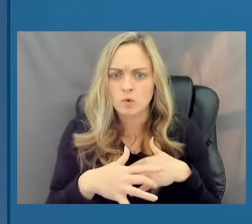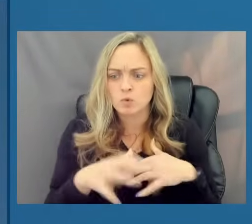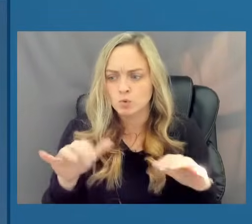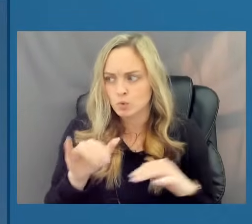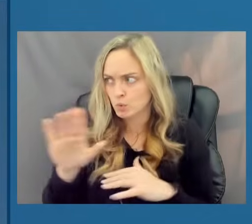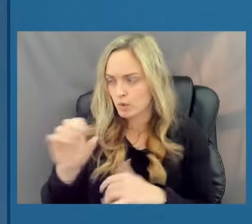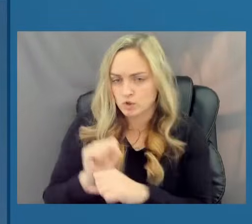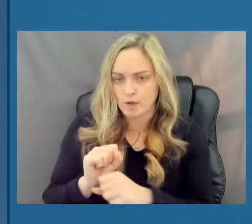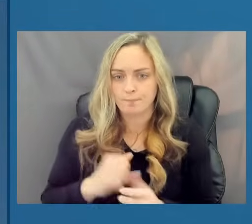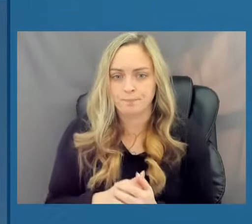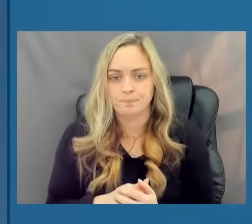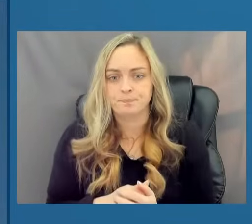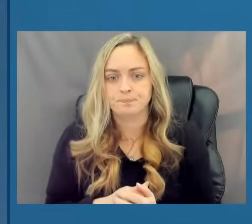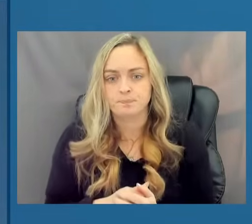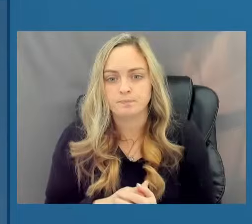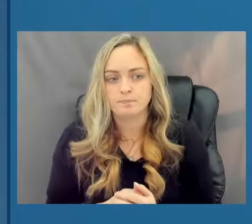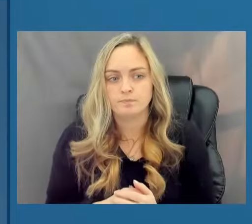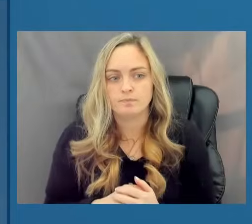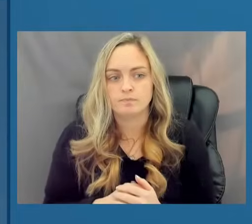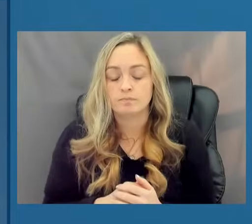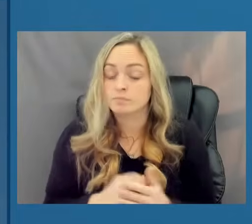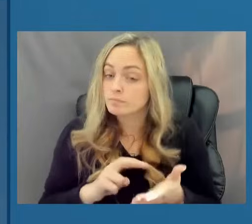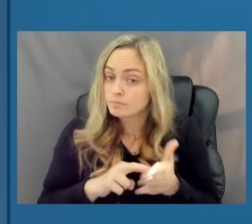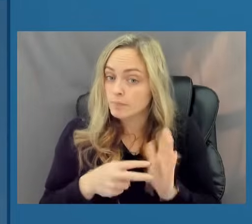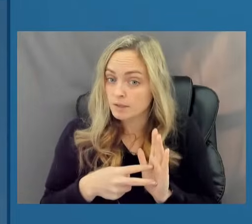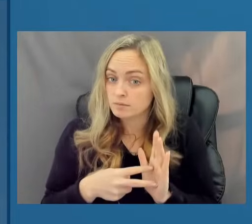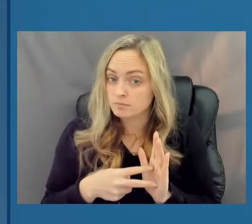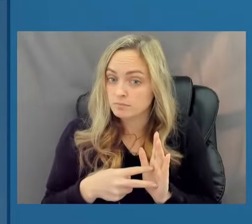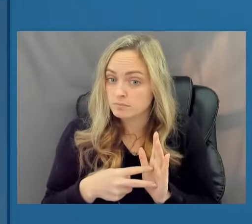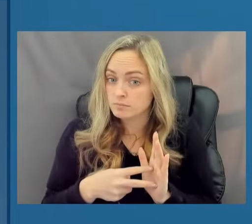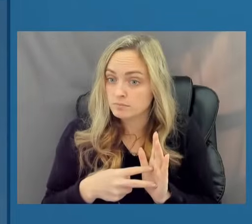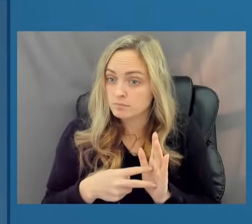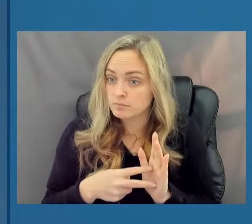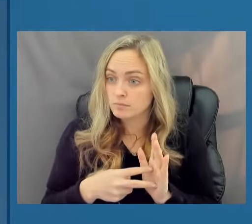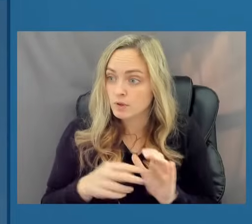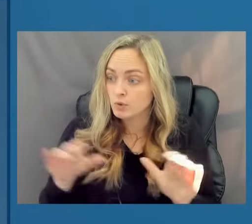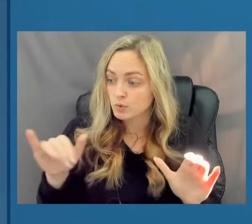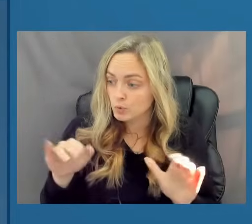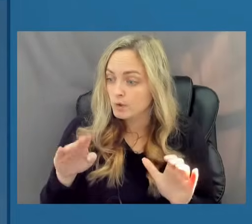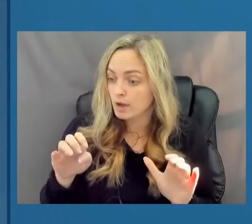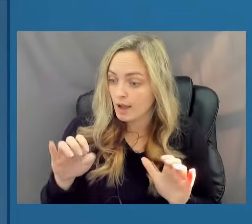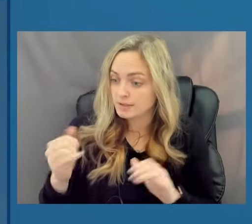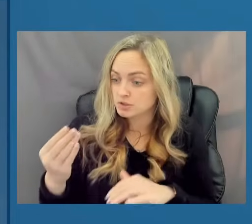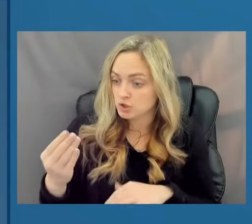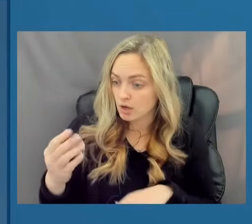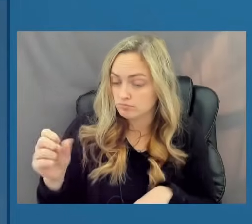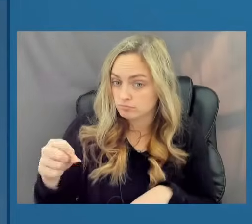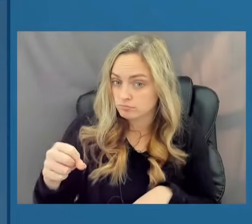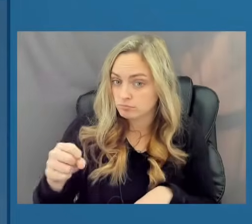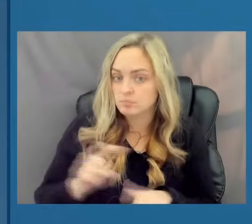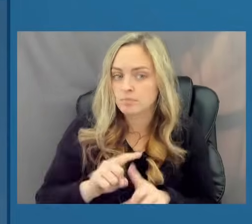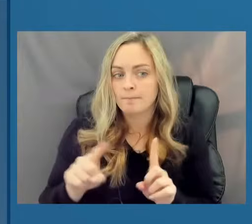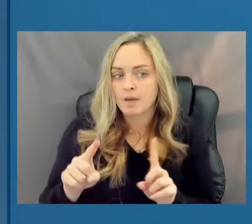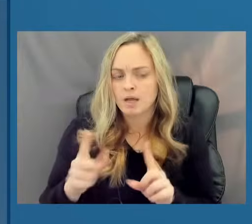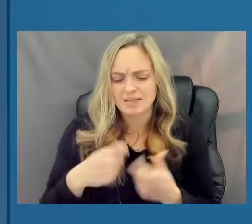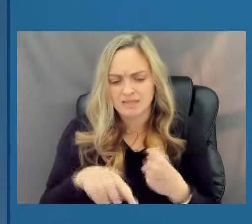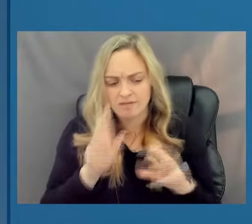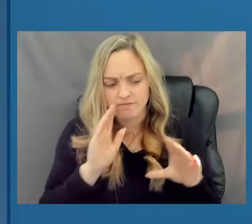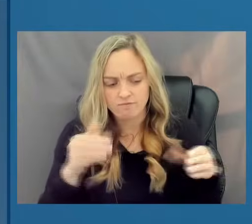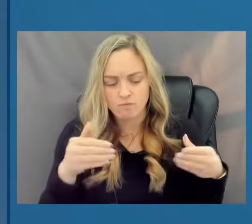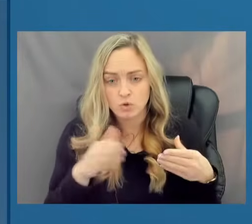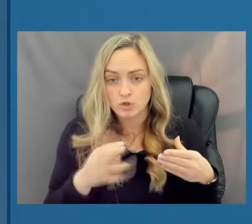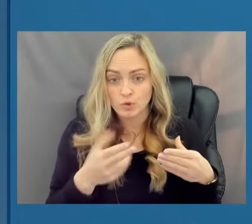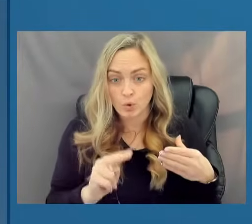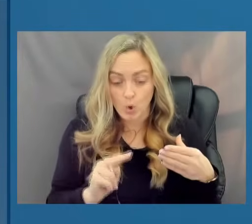job. Now, what this means is they're doing ICE's job, and instead of focusing on their own